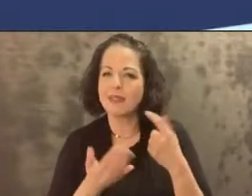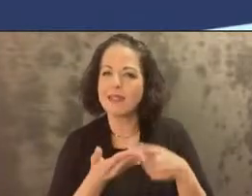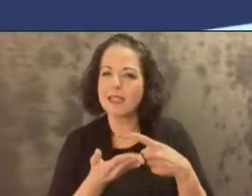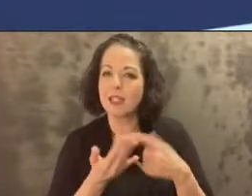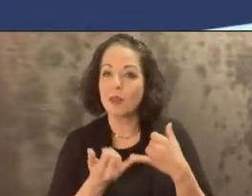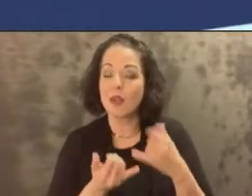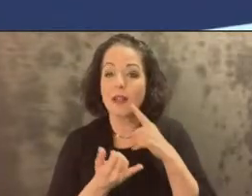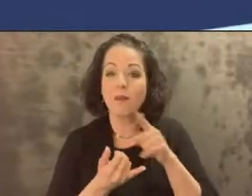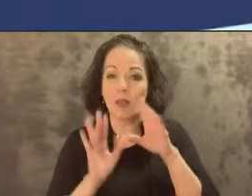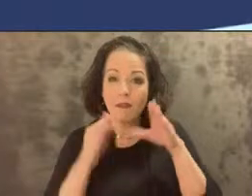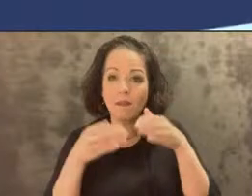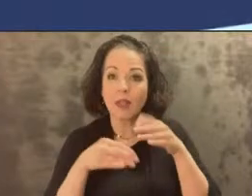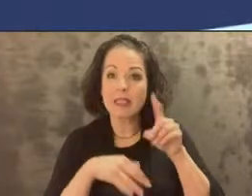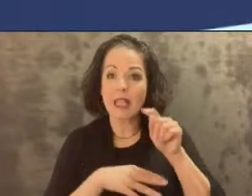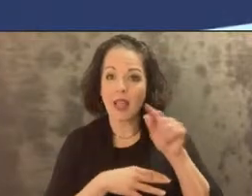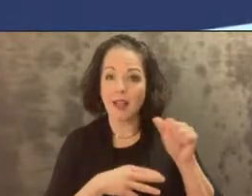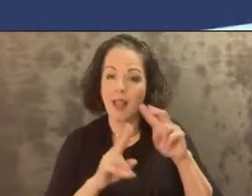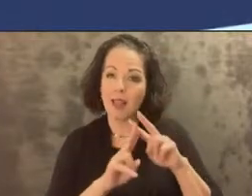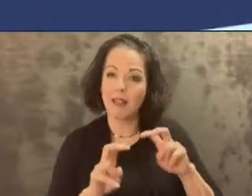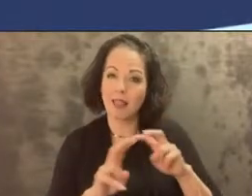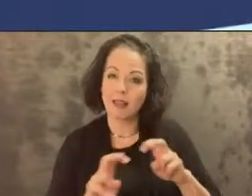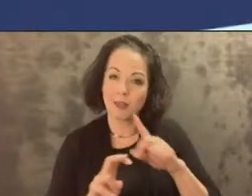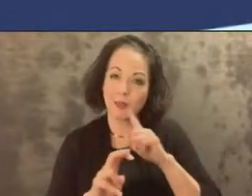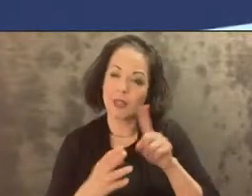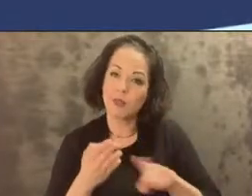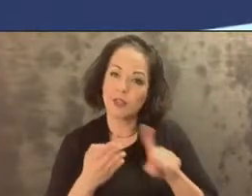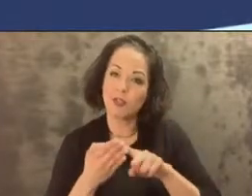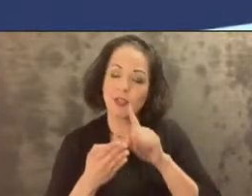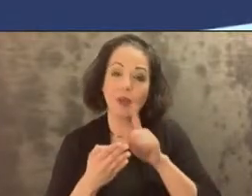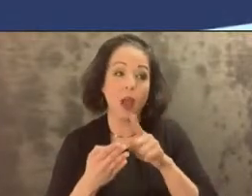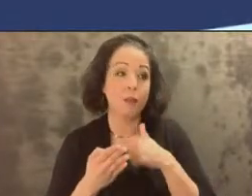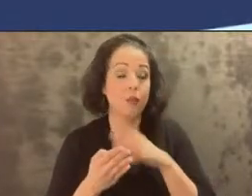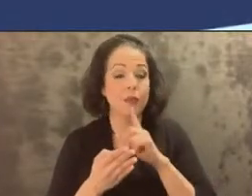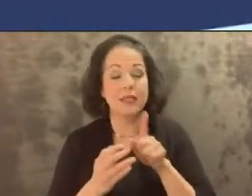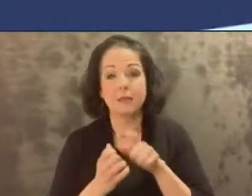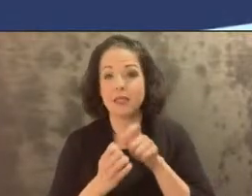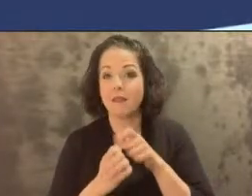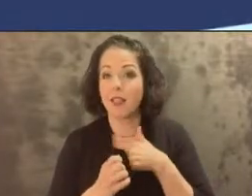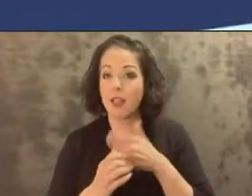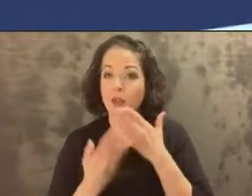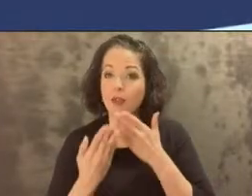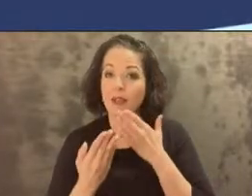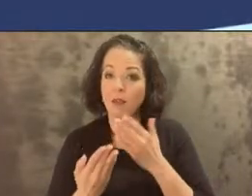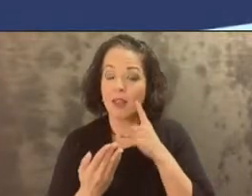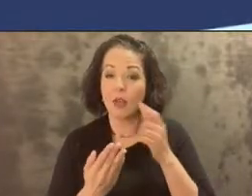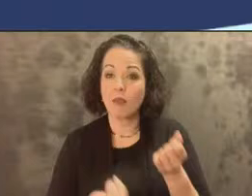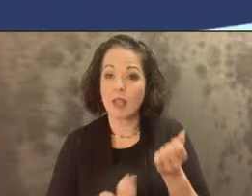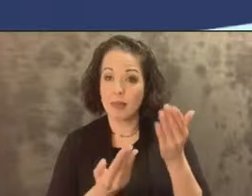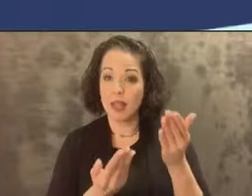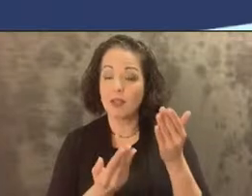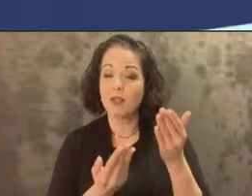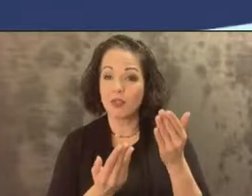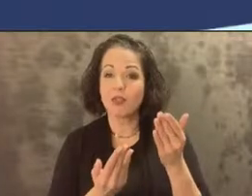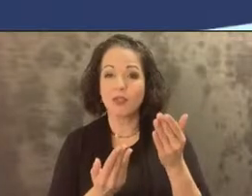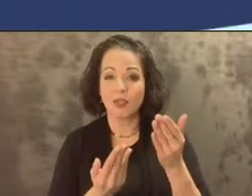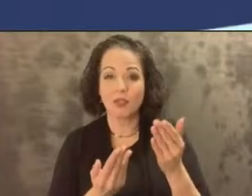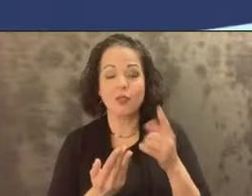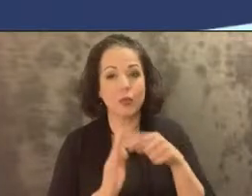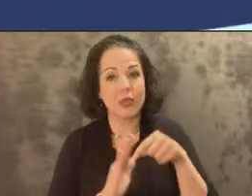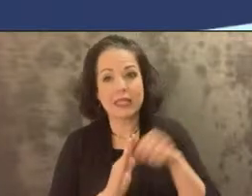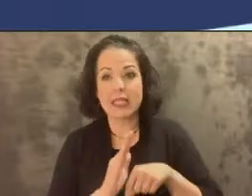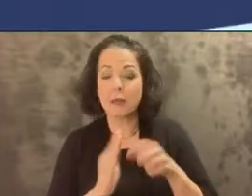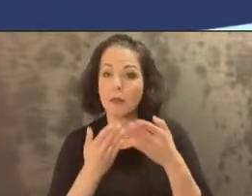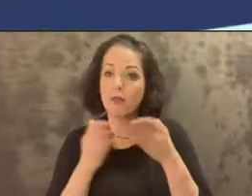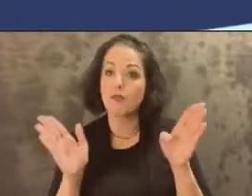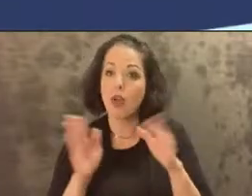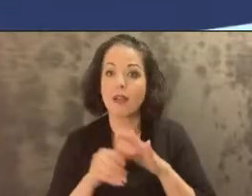data analytics and research. I'm particularly grateful that the recommendations were deep and broad enough to also